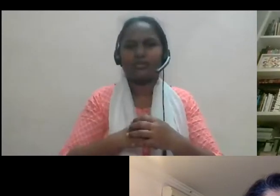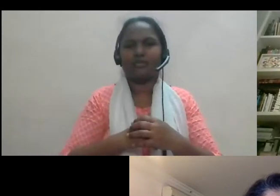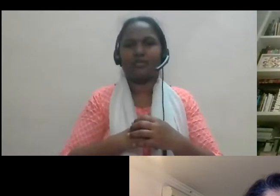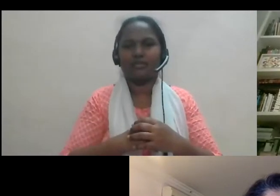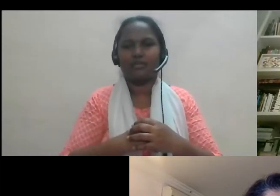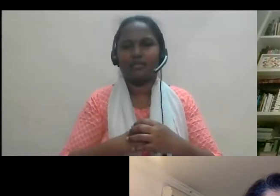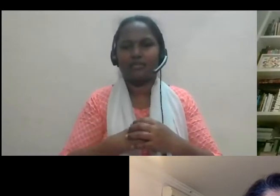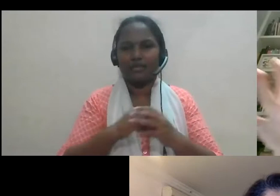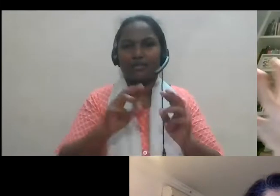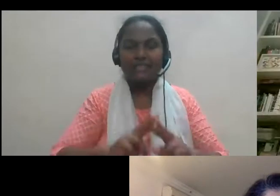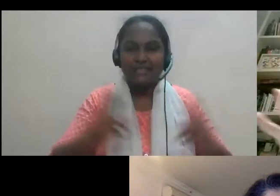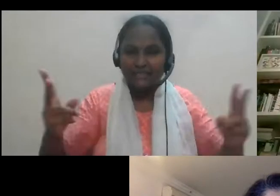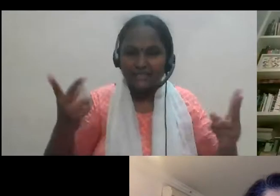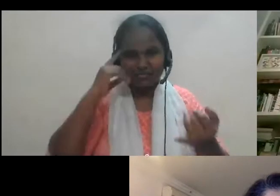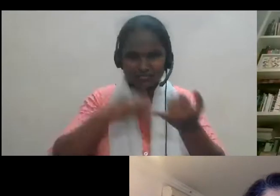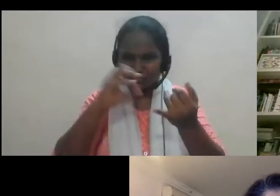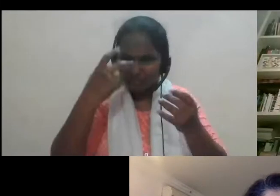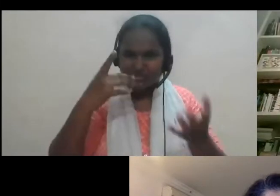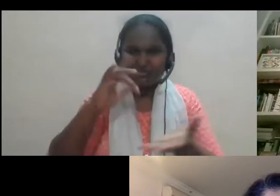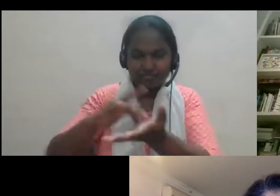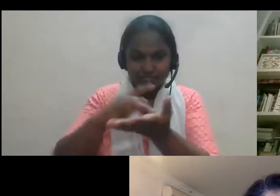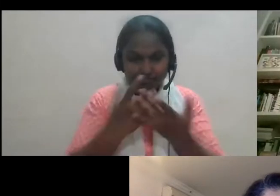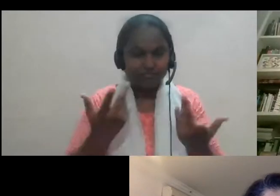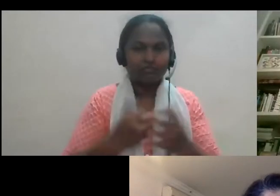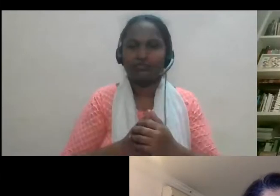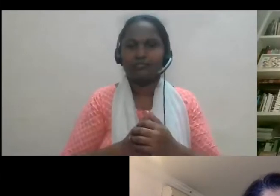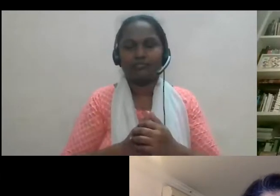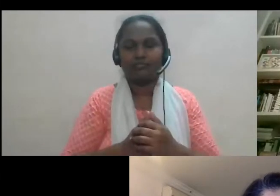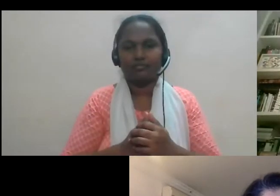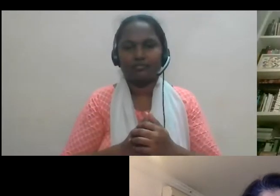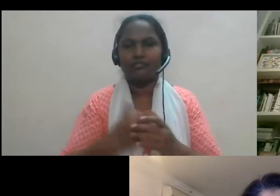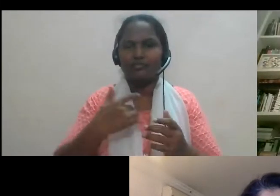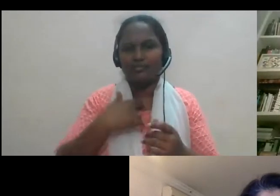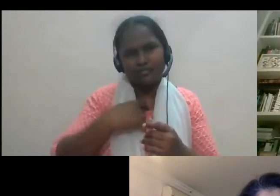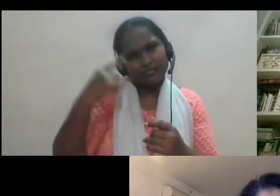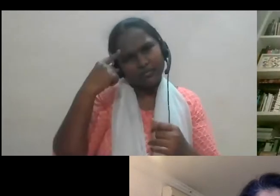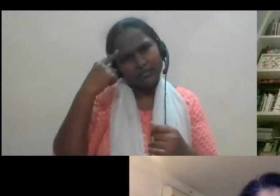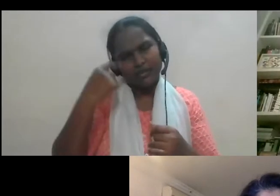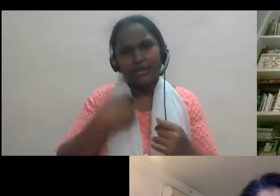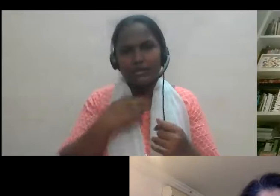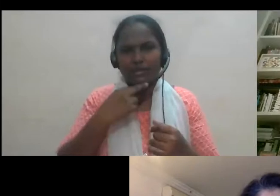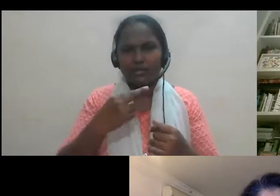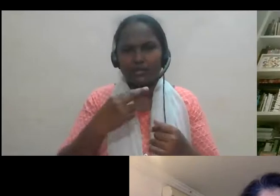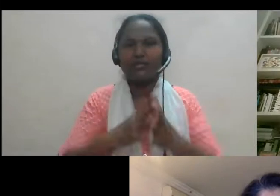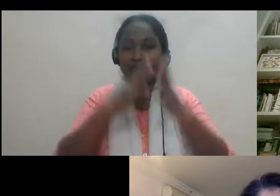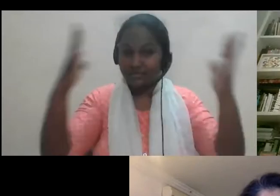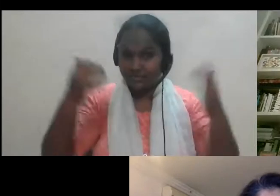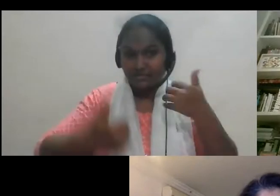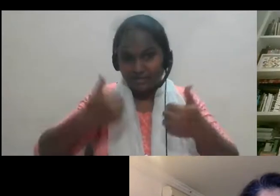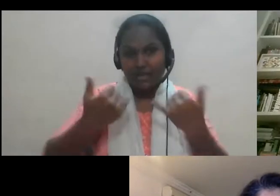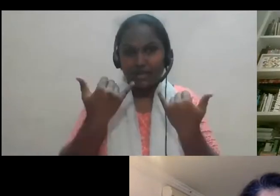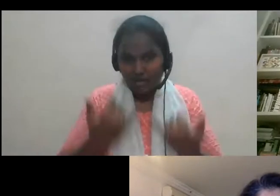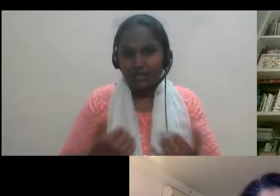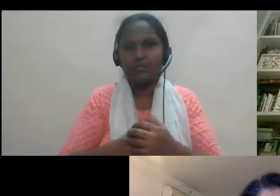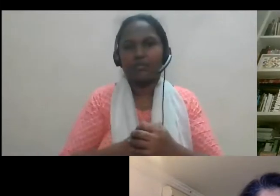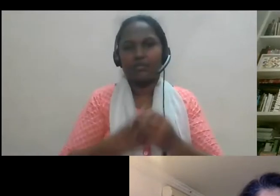the different social situations. And I think that is our huge challenge now, and